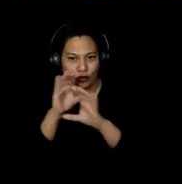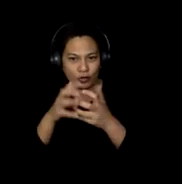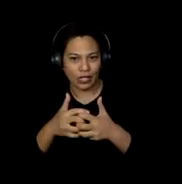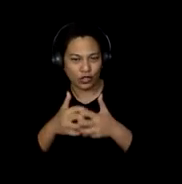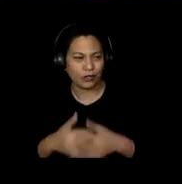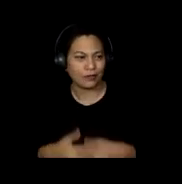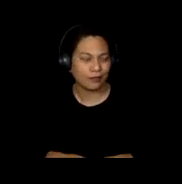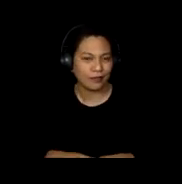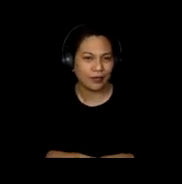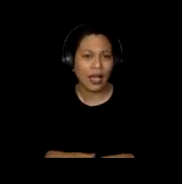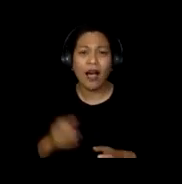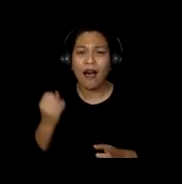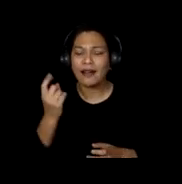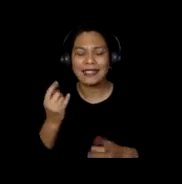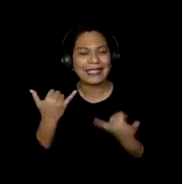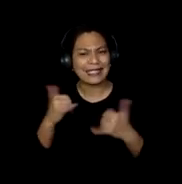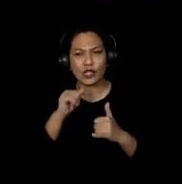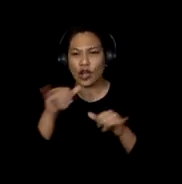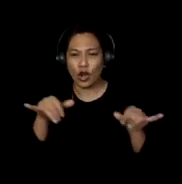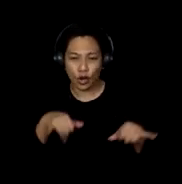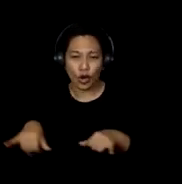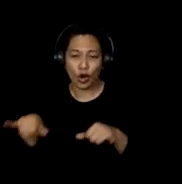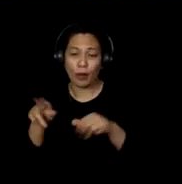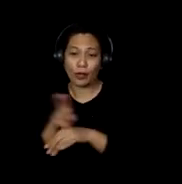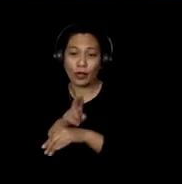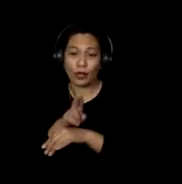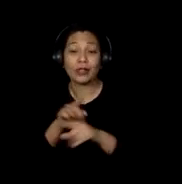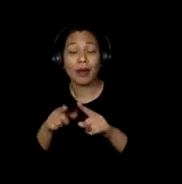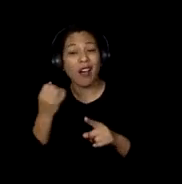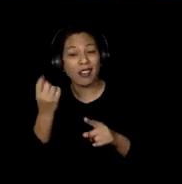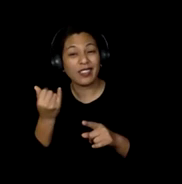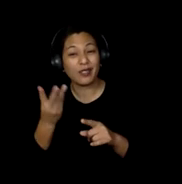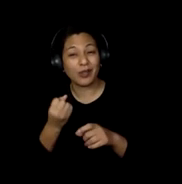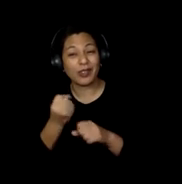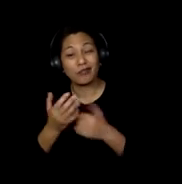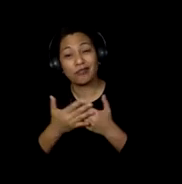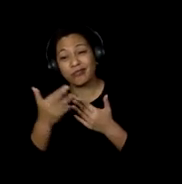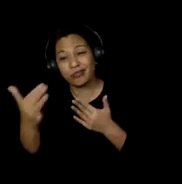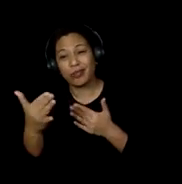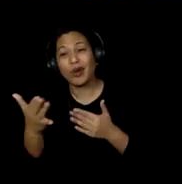This is not common use right now, but it will become more common in the next couple of years.